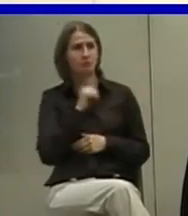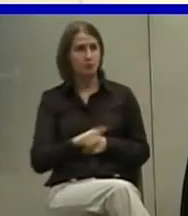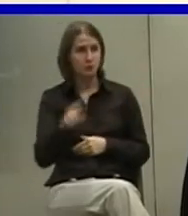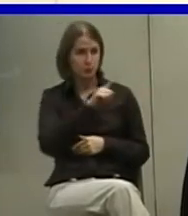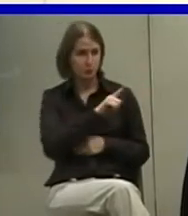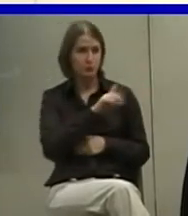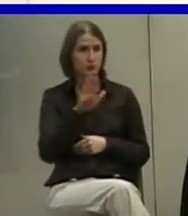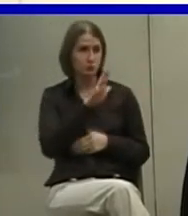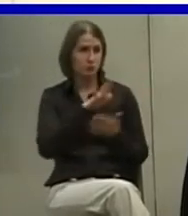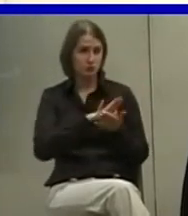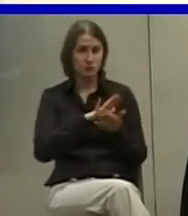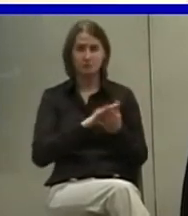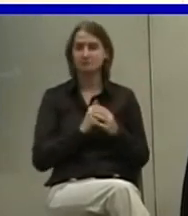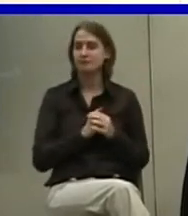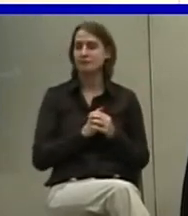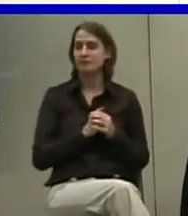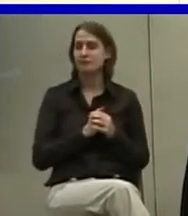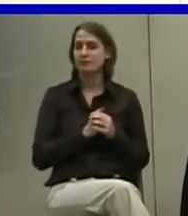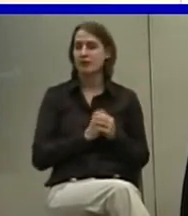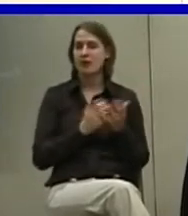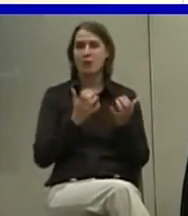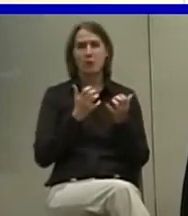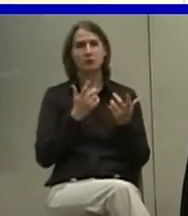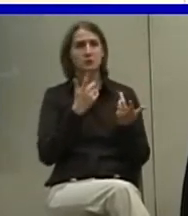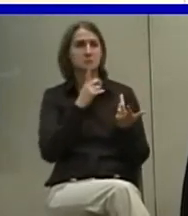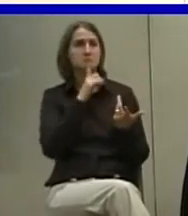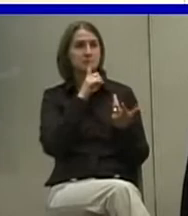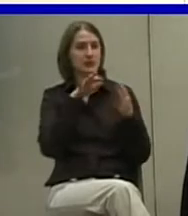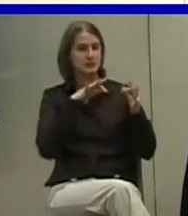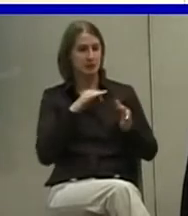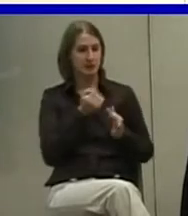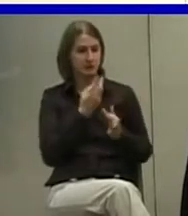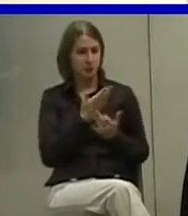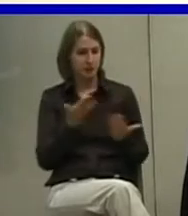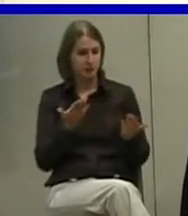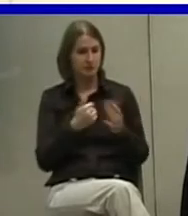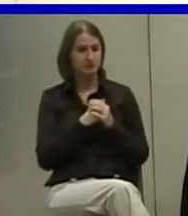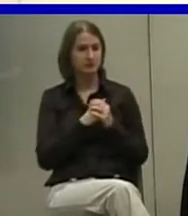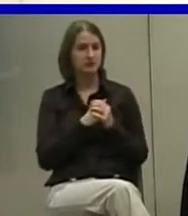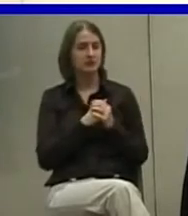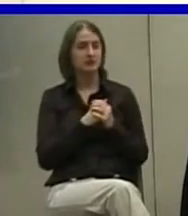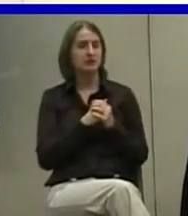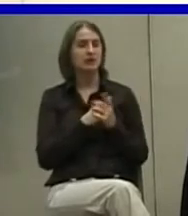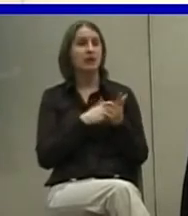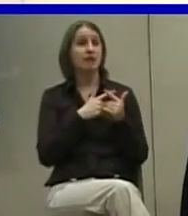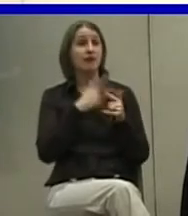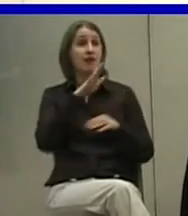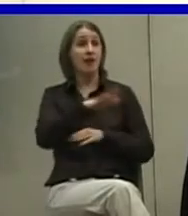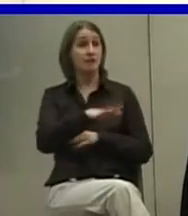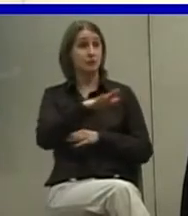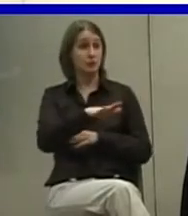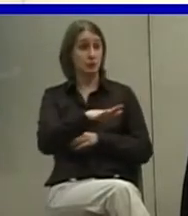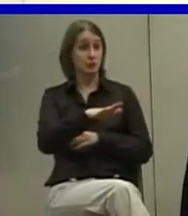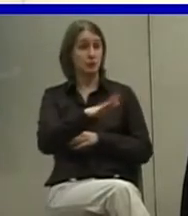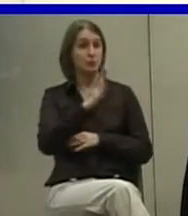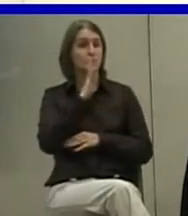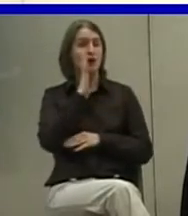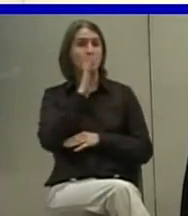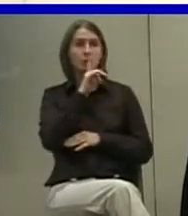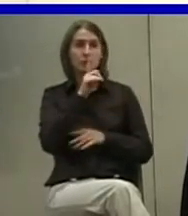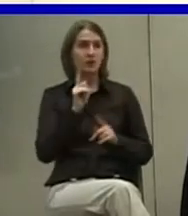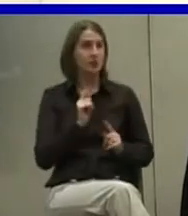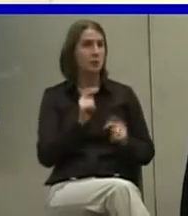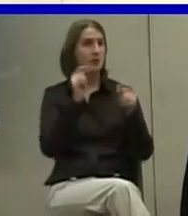school. So I want to cover a few things going in. Then this afternoon, I'm going to very